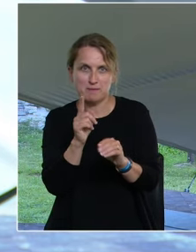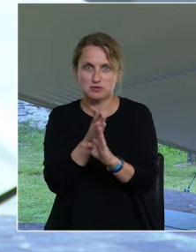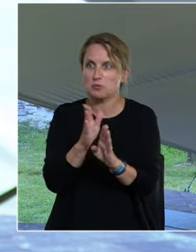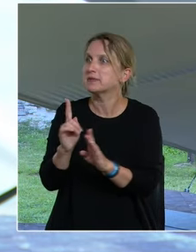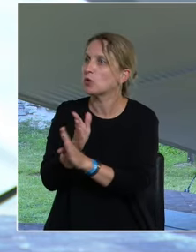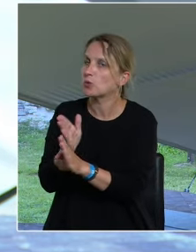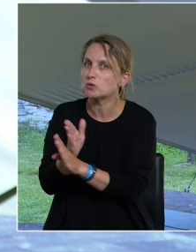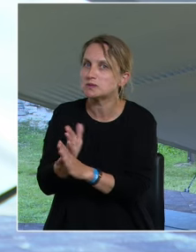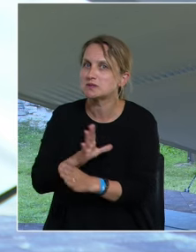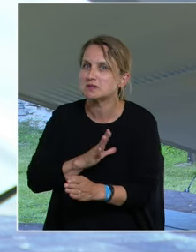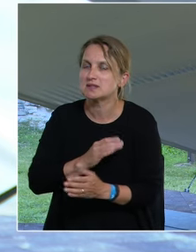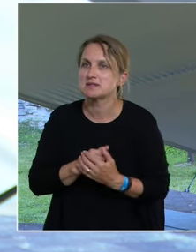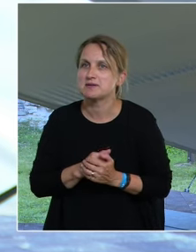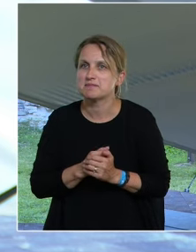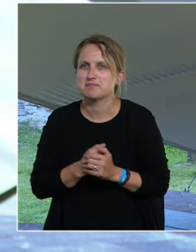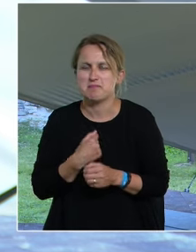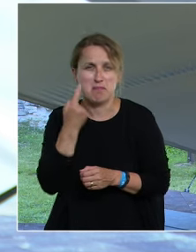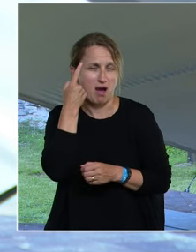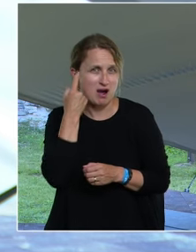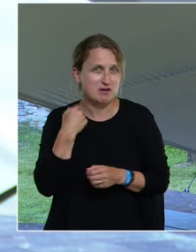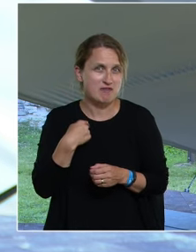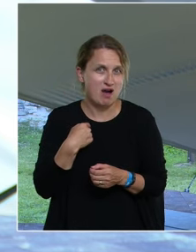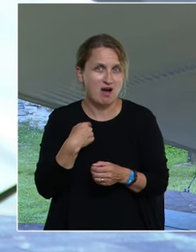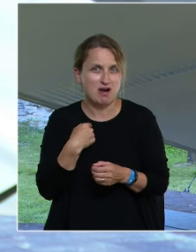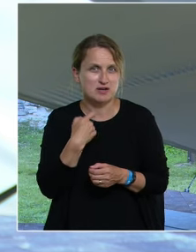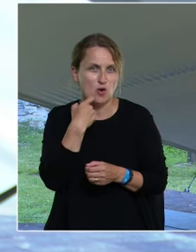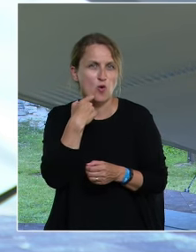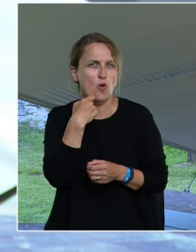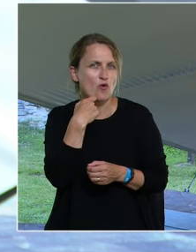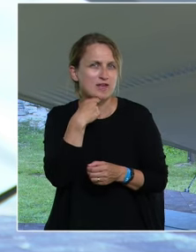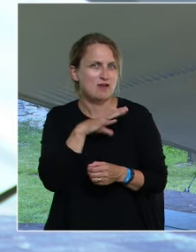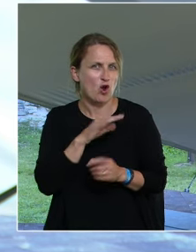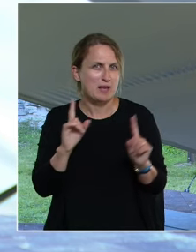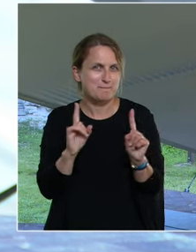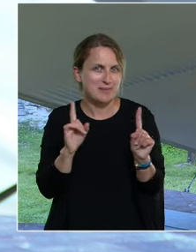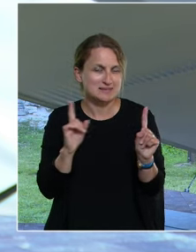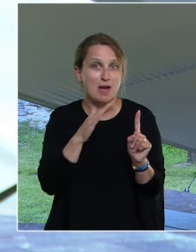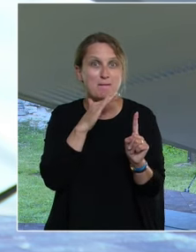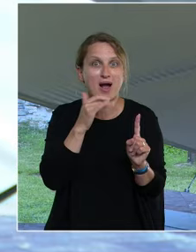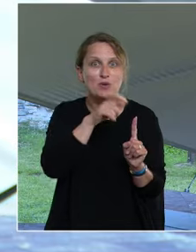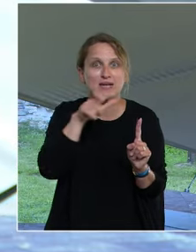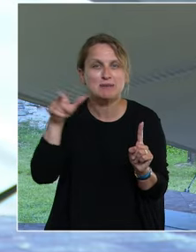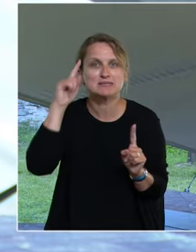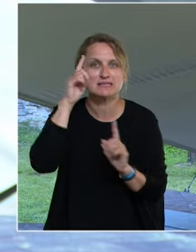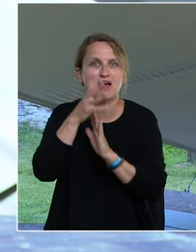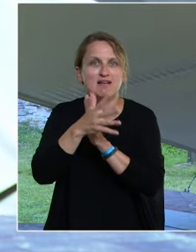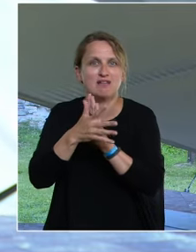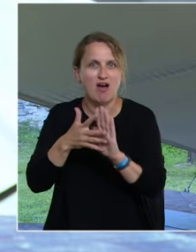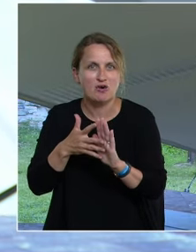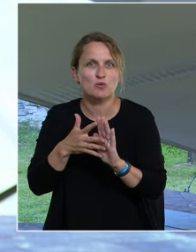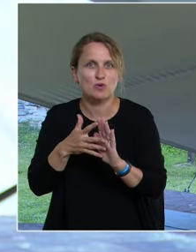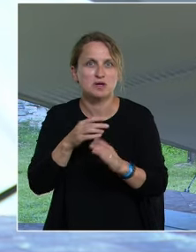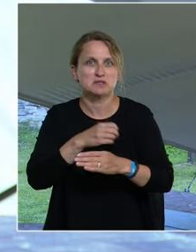happened? I think it's an interesting thing. I think a lot of people started to realize there is actually something happening